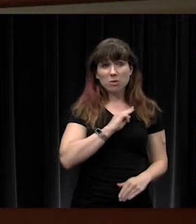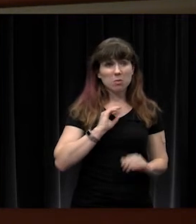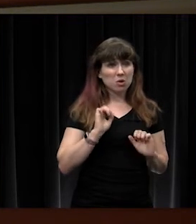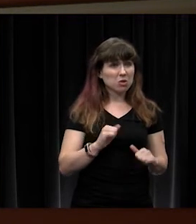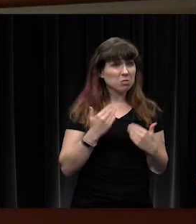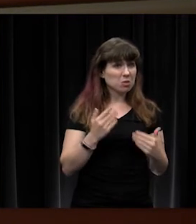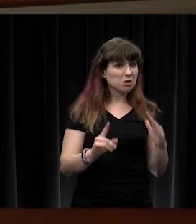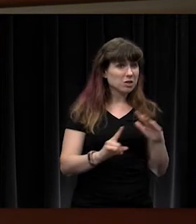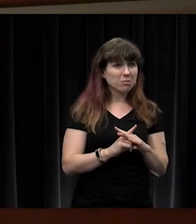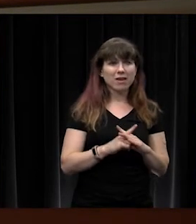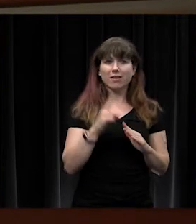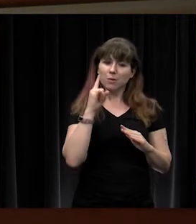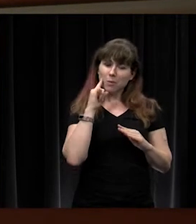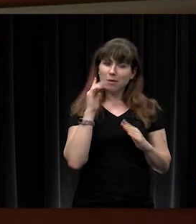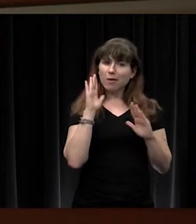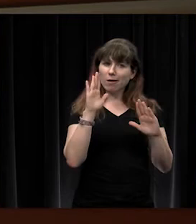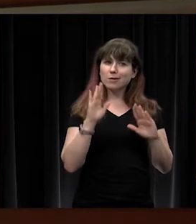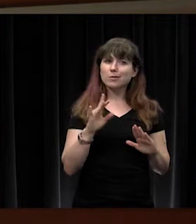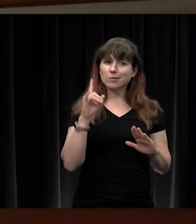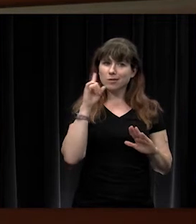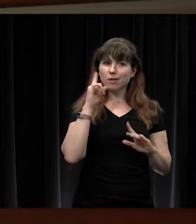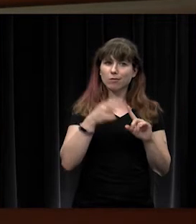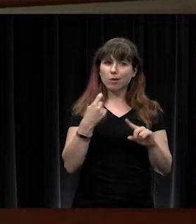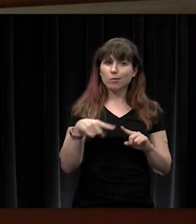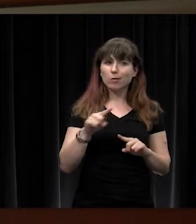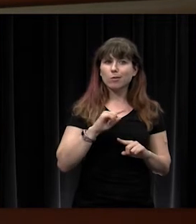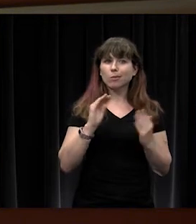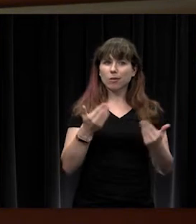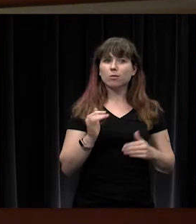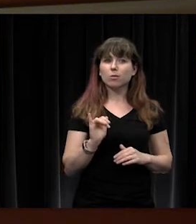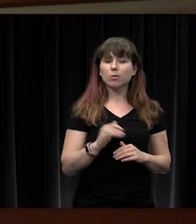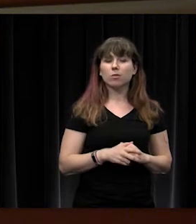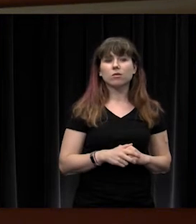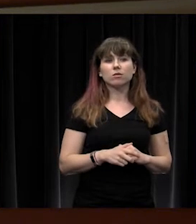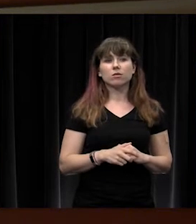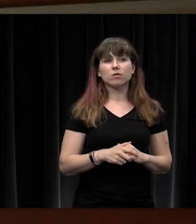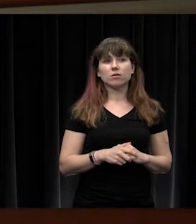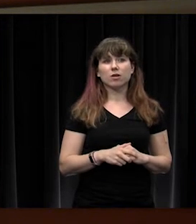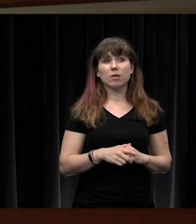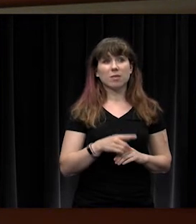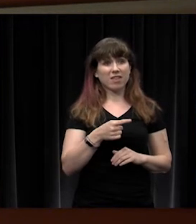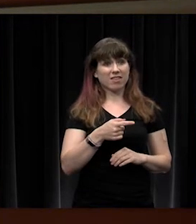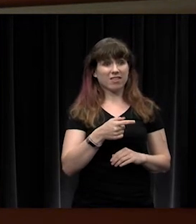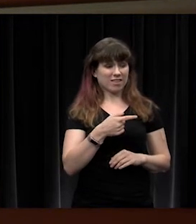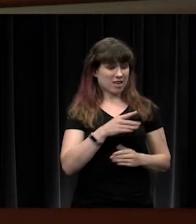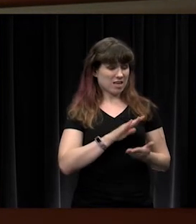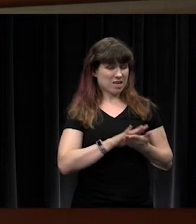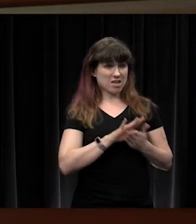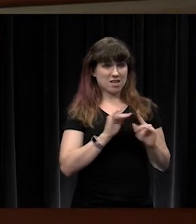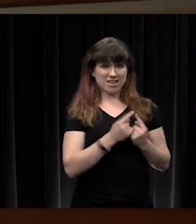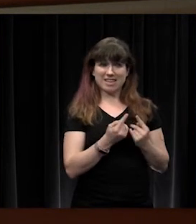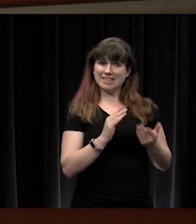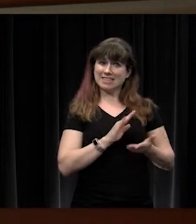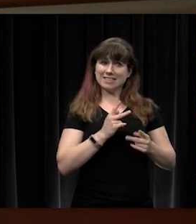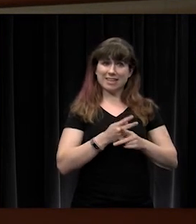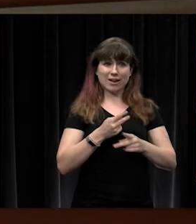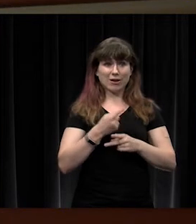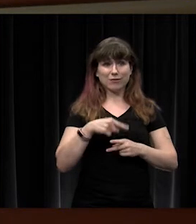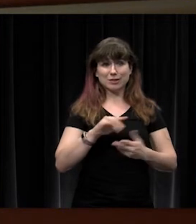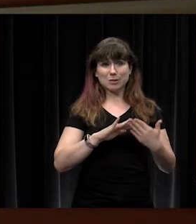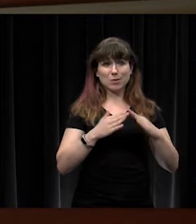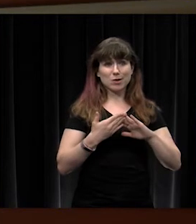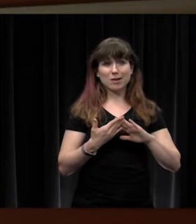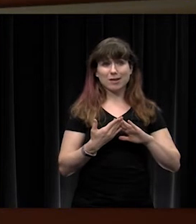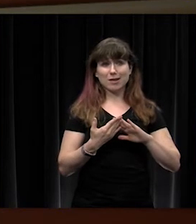great for them to hear from you as a welcome, because they take care of this community's investments, which